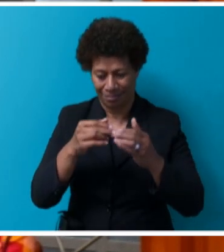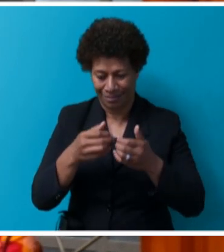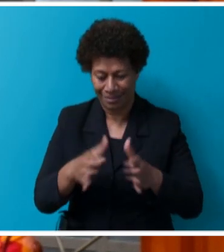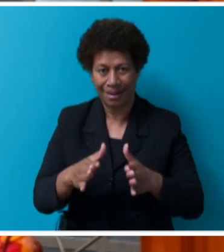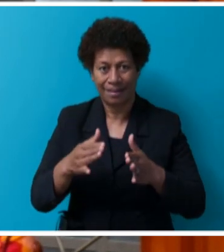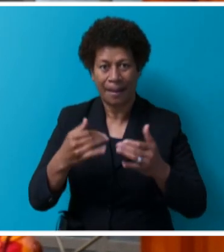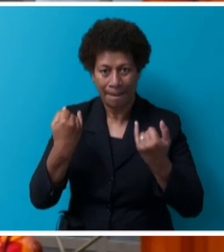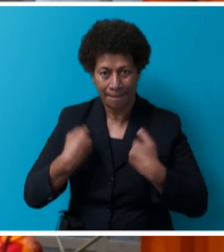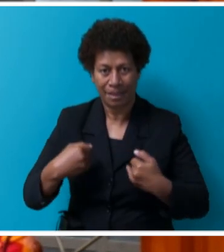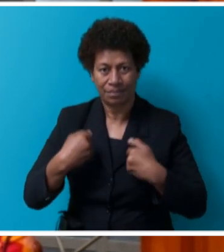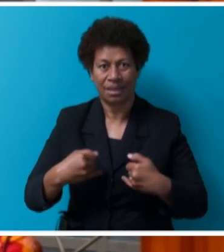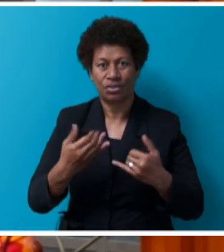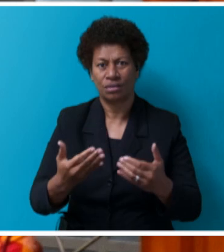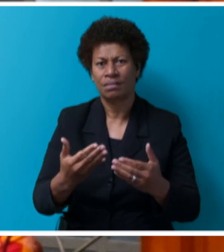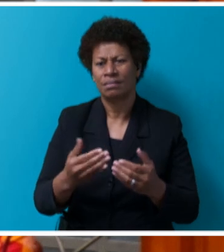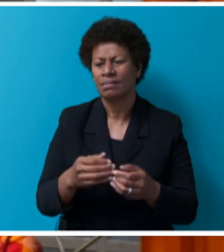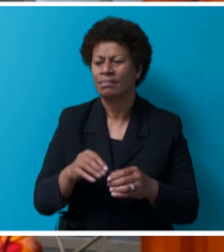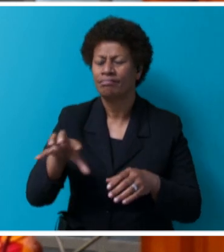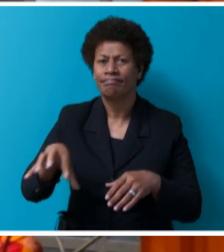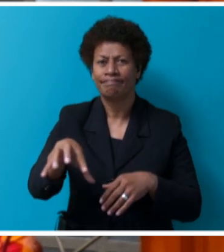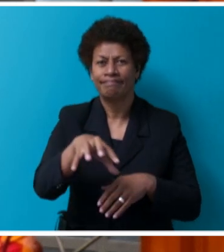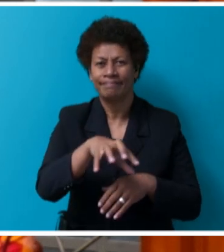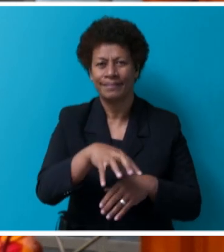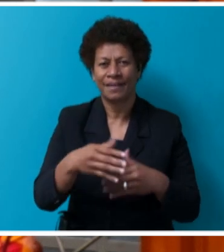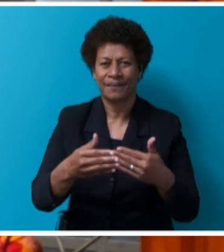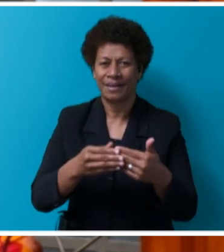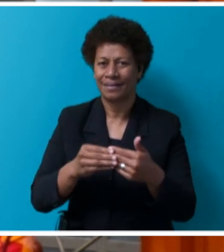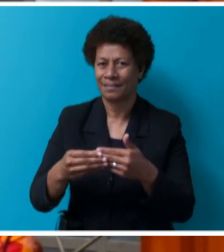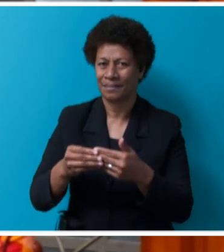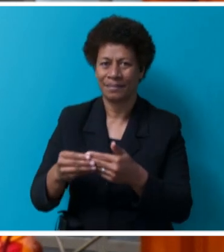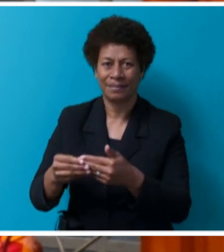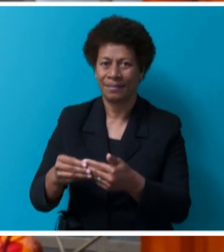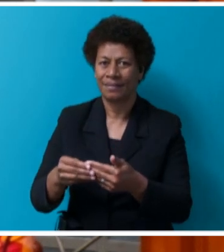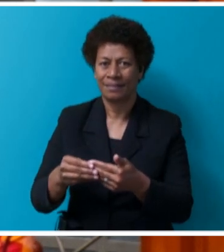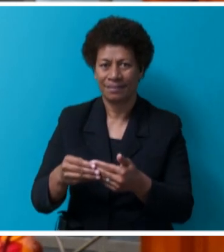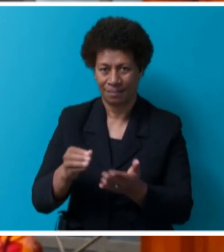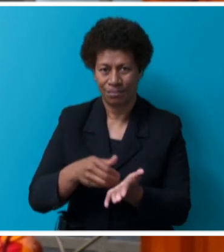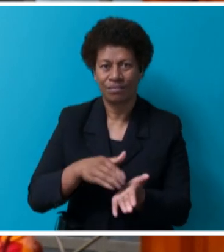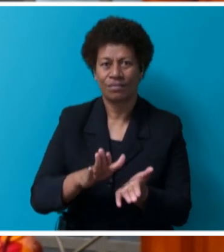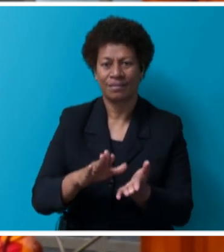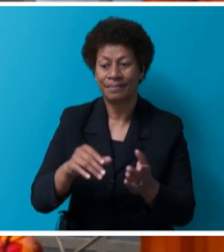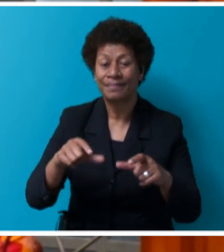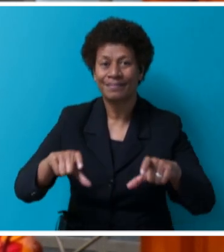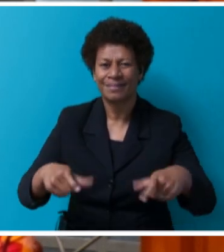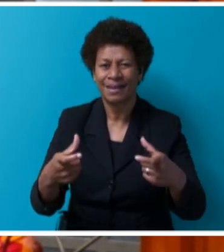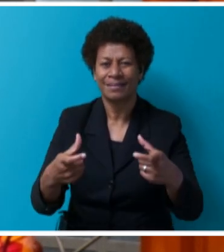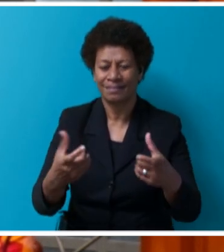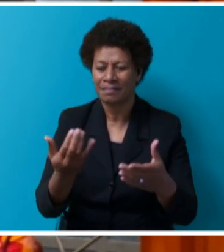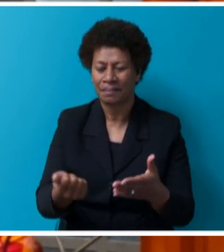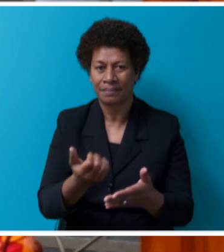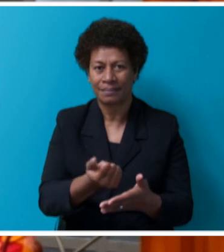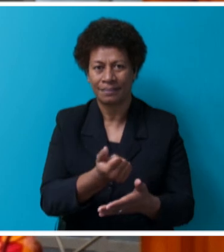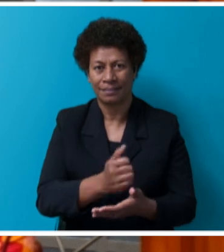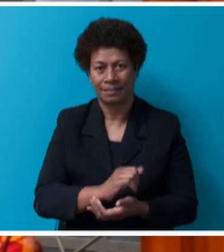vast majority of centers, with flexibility granted where challenges exist. Based on